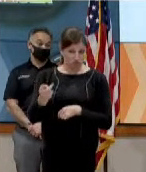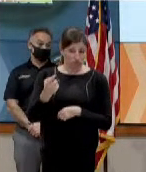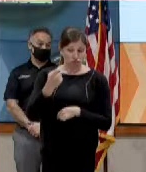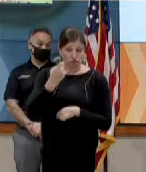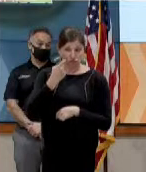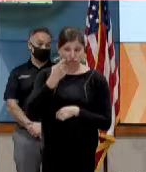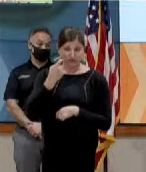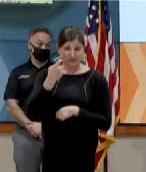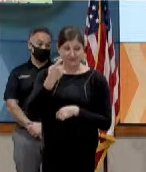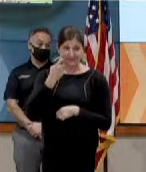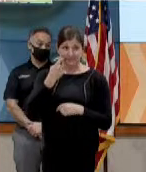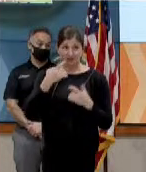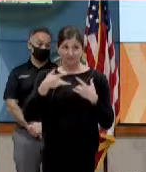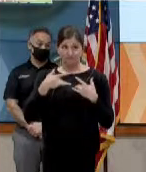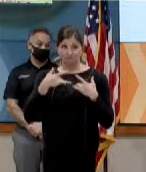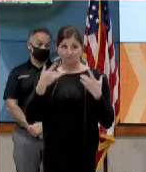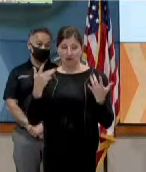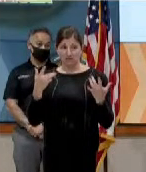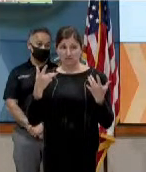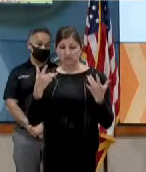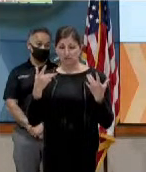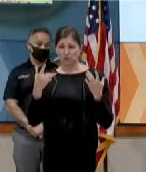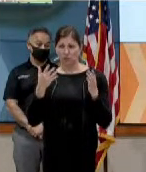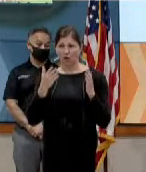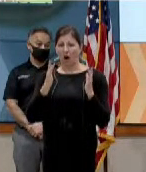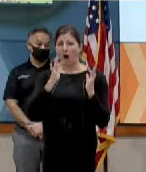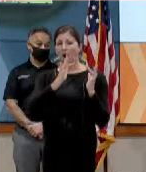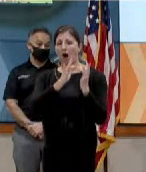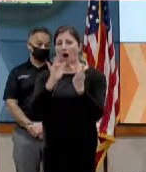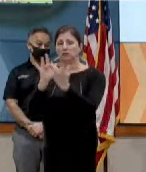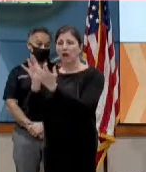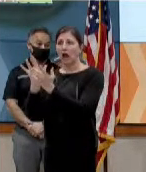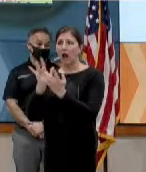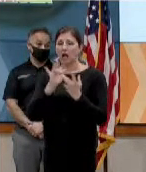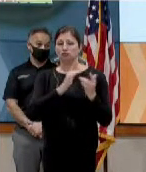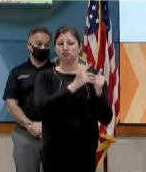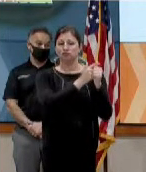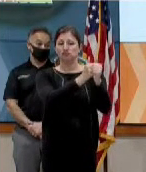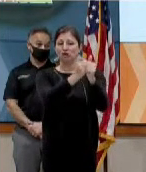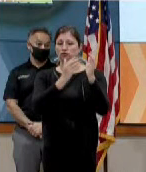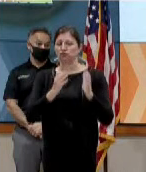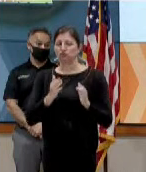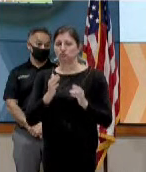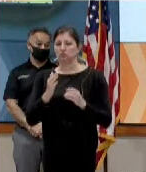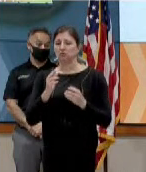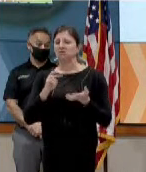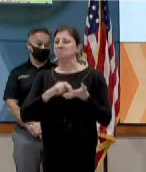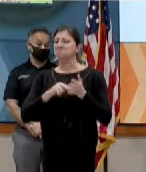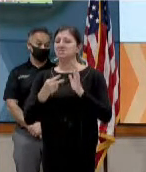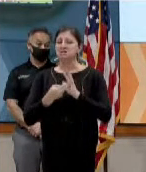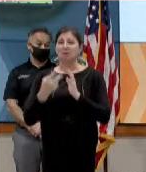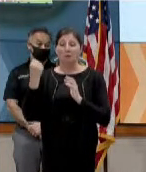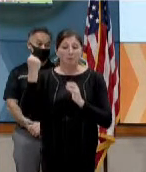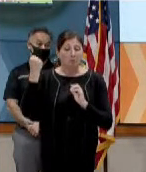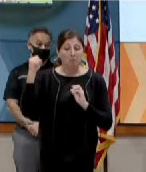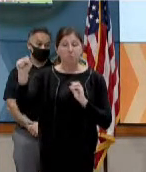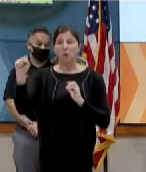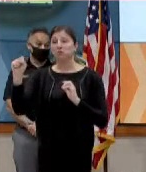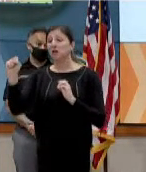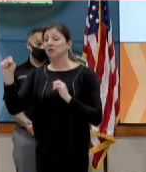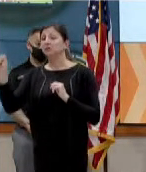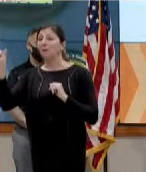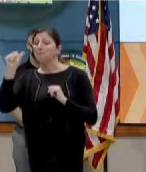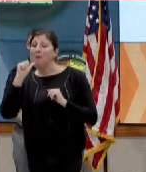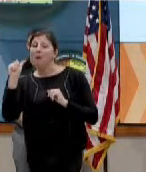common threads for the spike through contact tracers? In other words, the protest, the